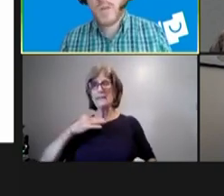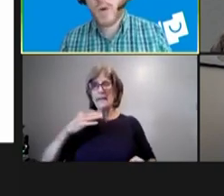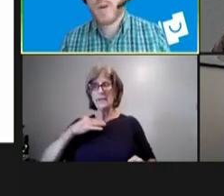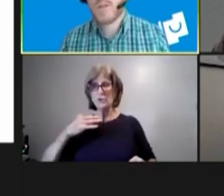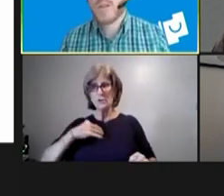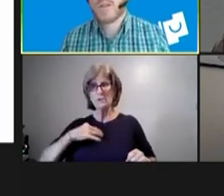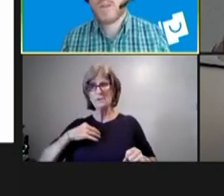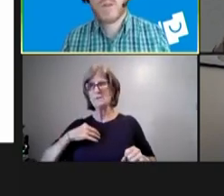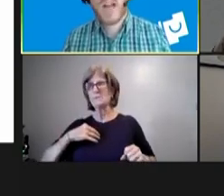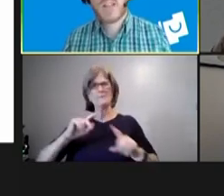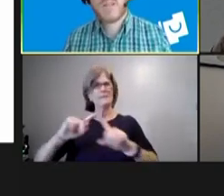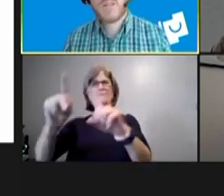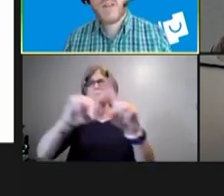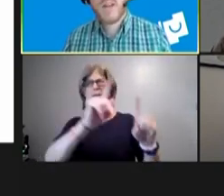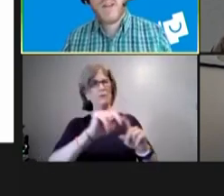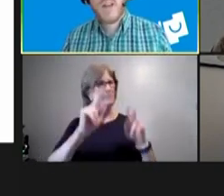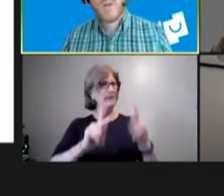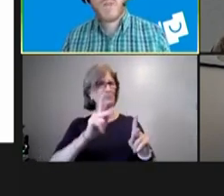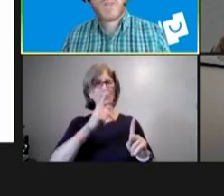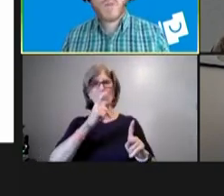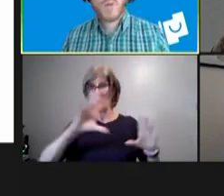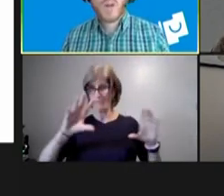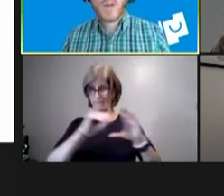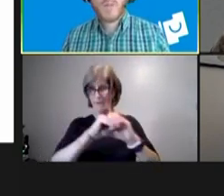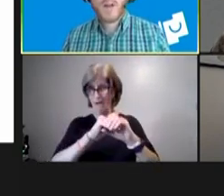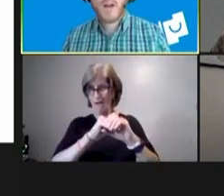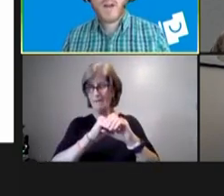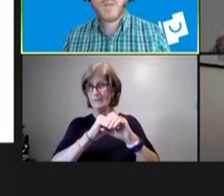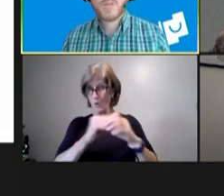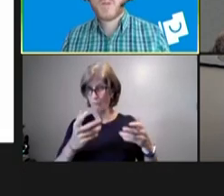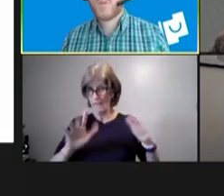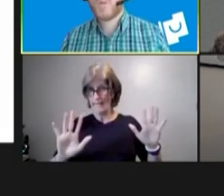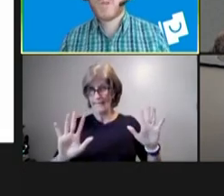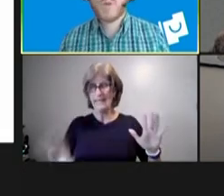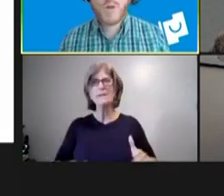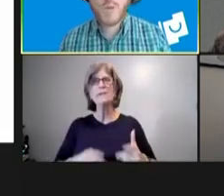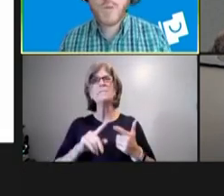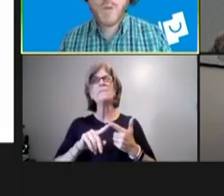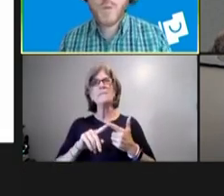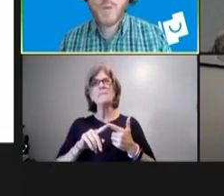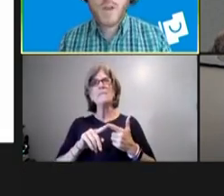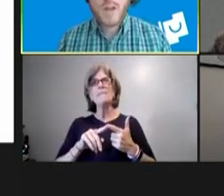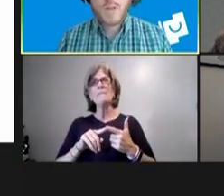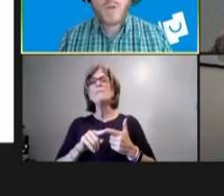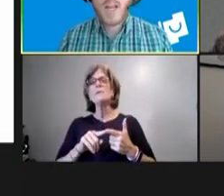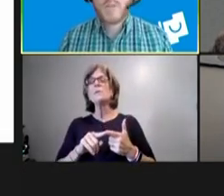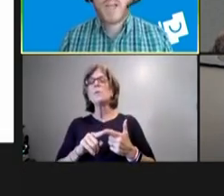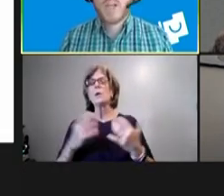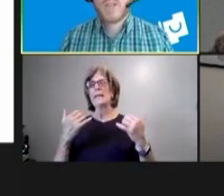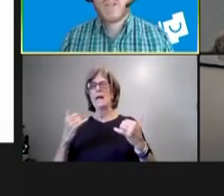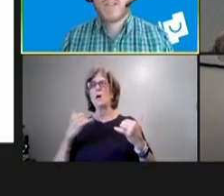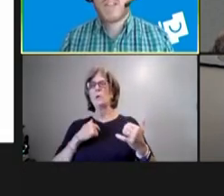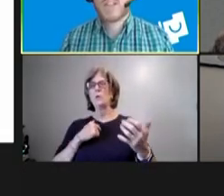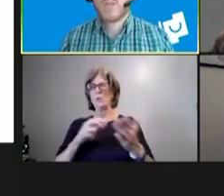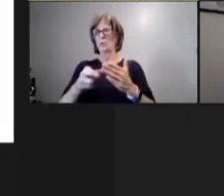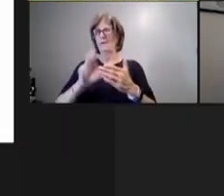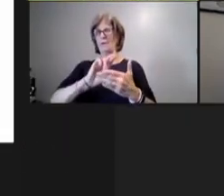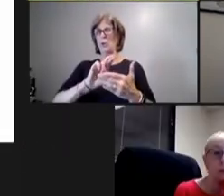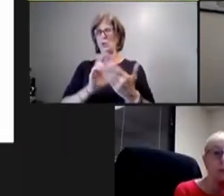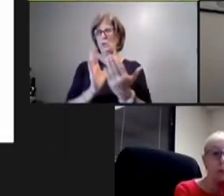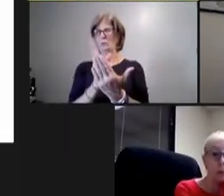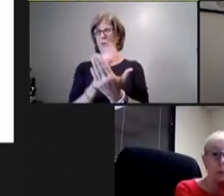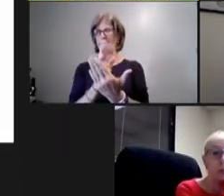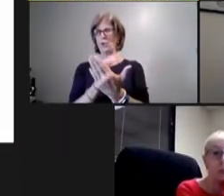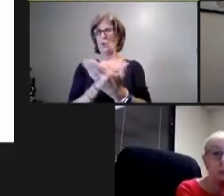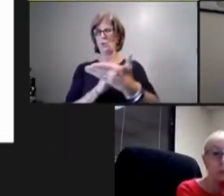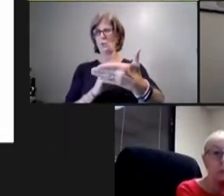all of the partners that are currently active within the program. So we do want to review those applications and get some new